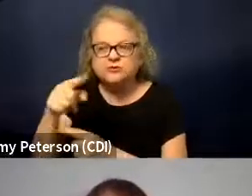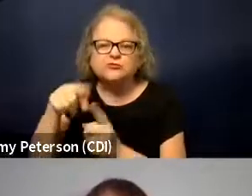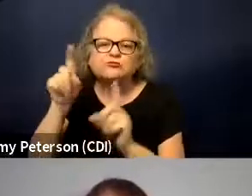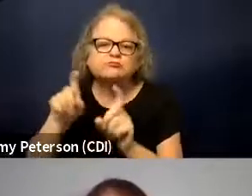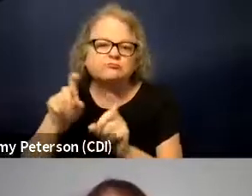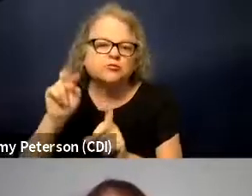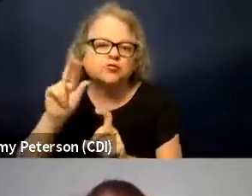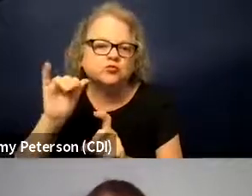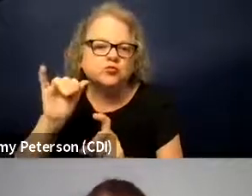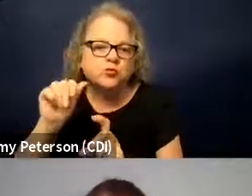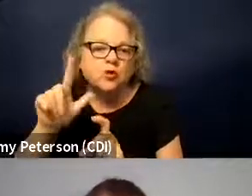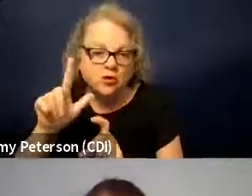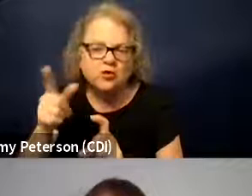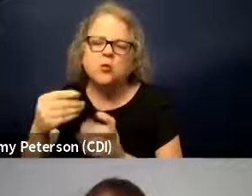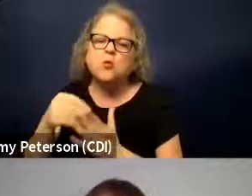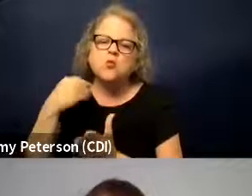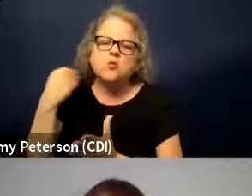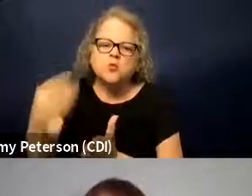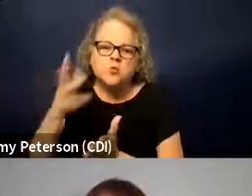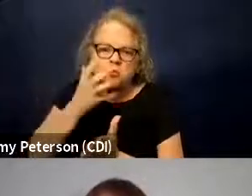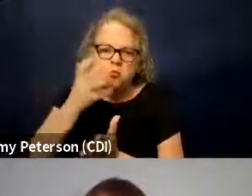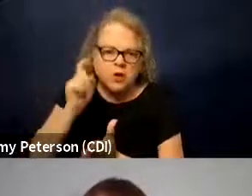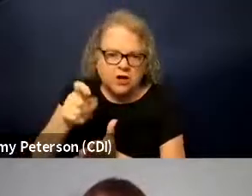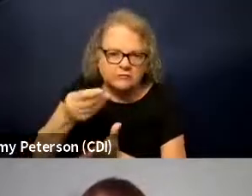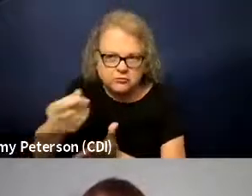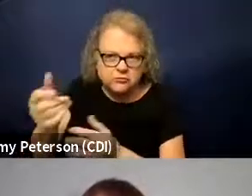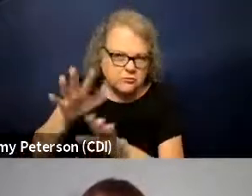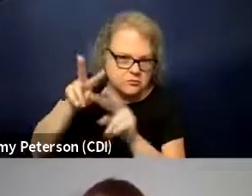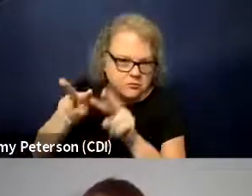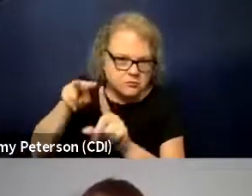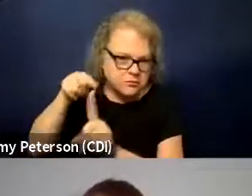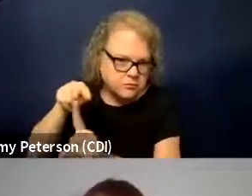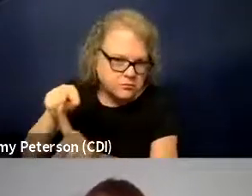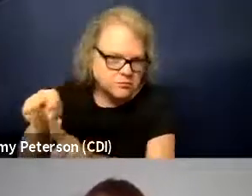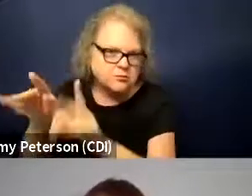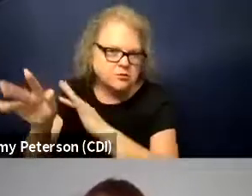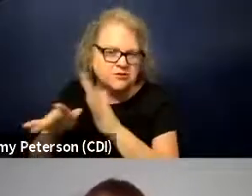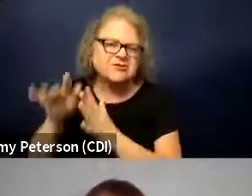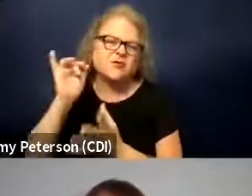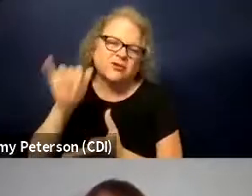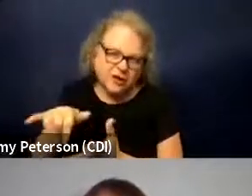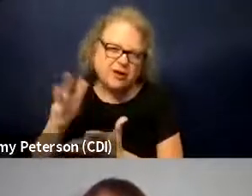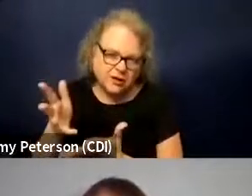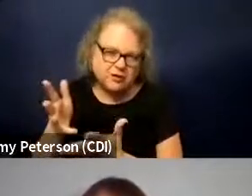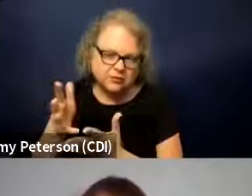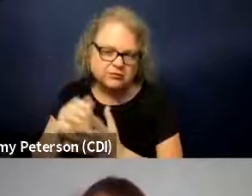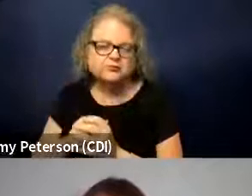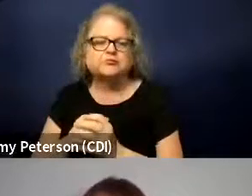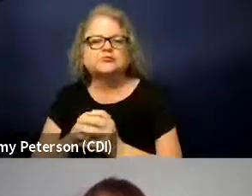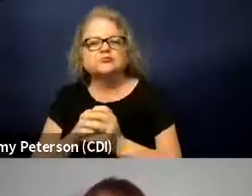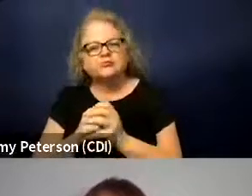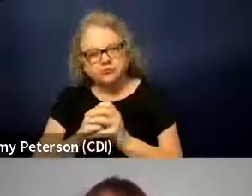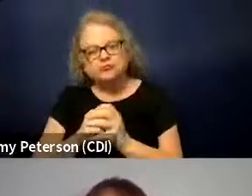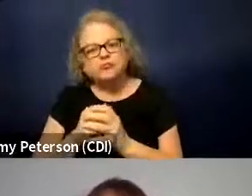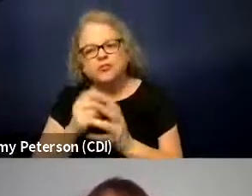the people who participate in the study. You need to reimburse them for their time. So